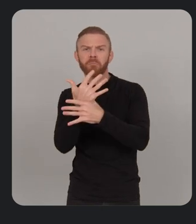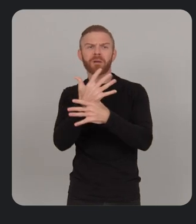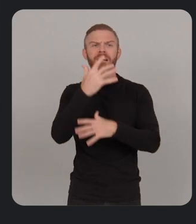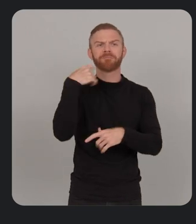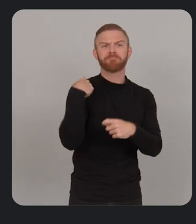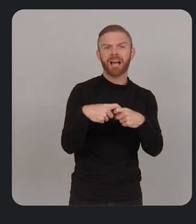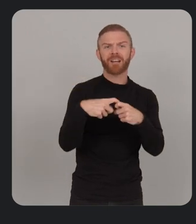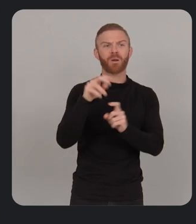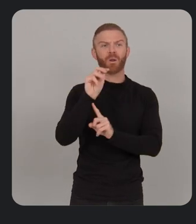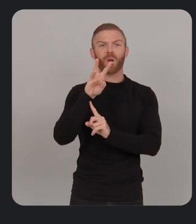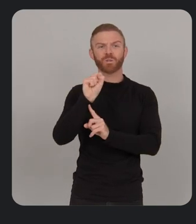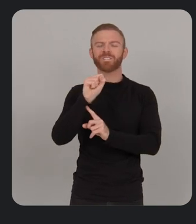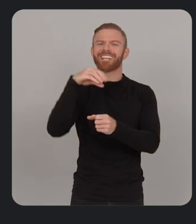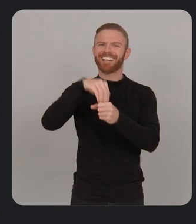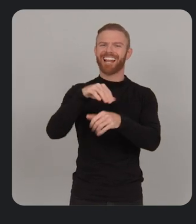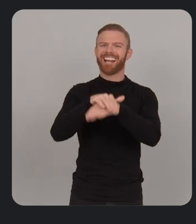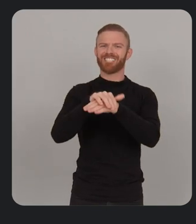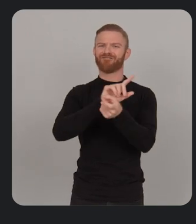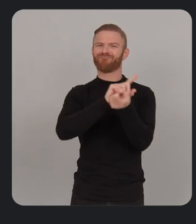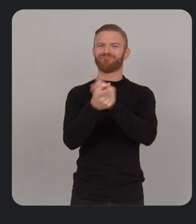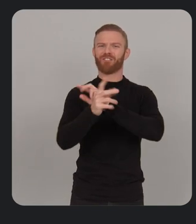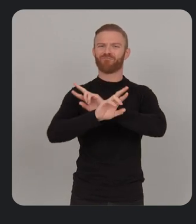spanish news results in english